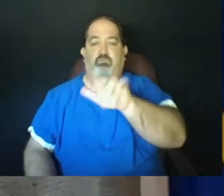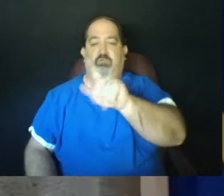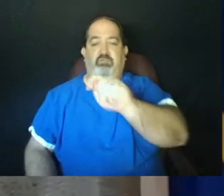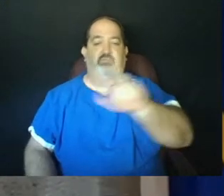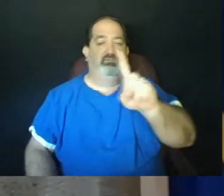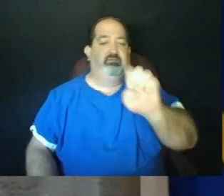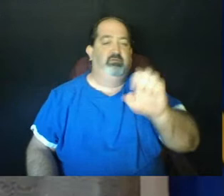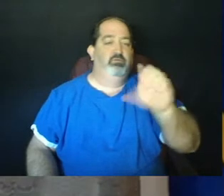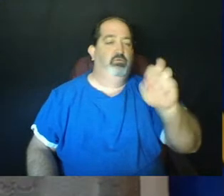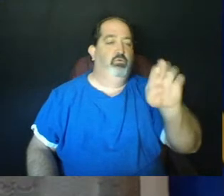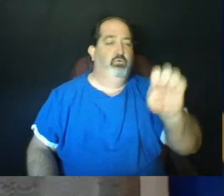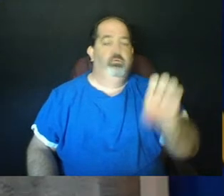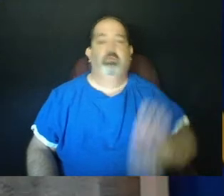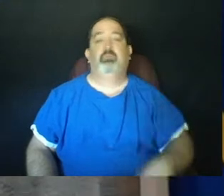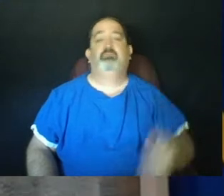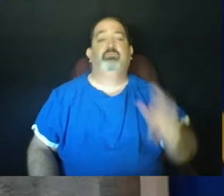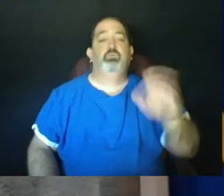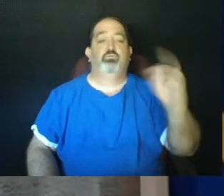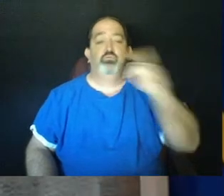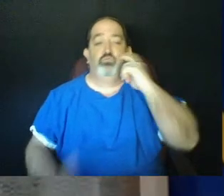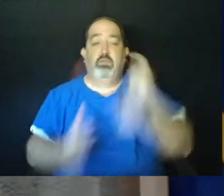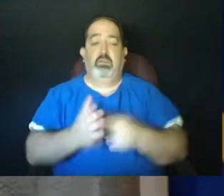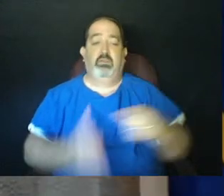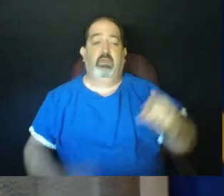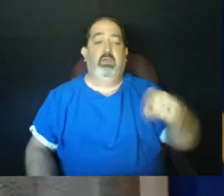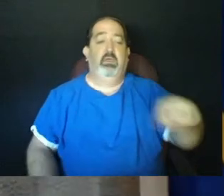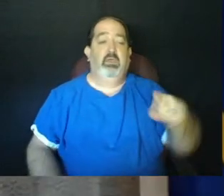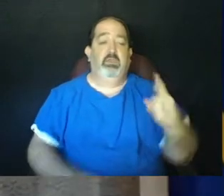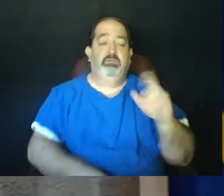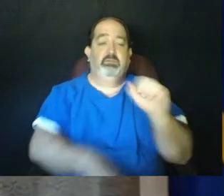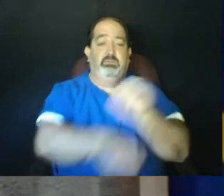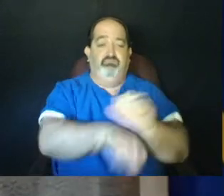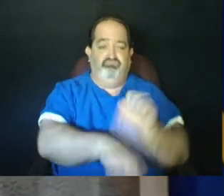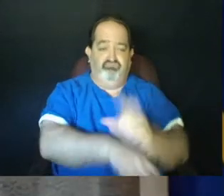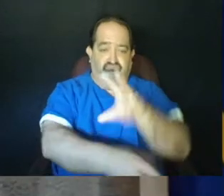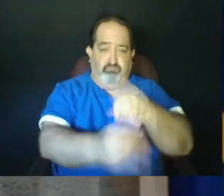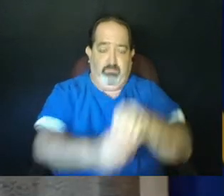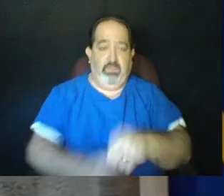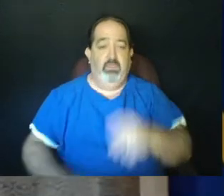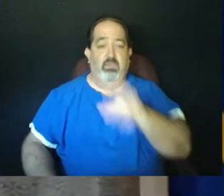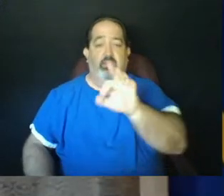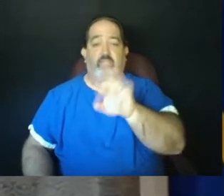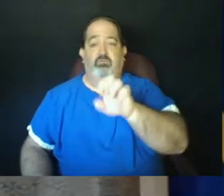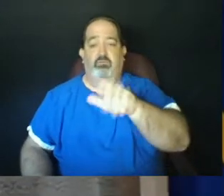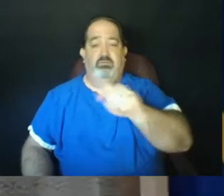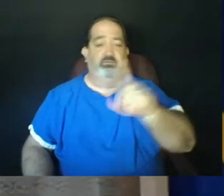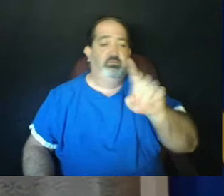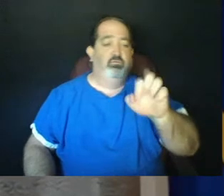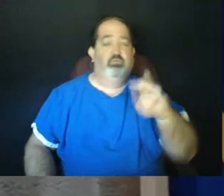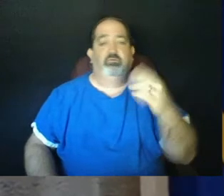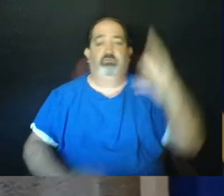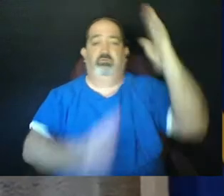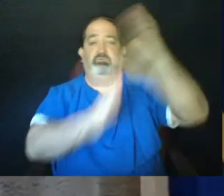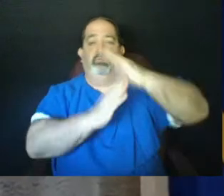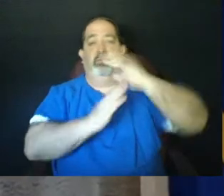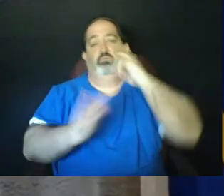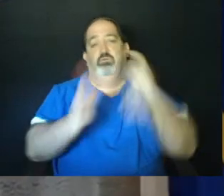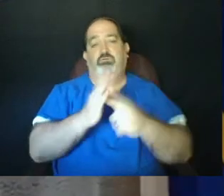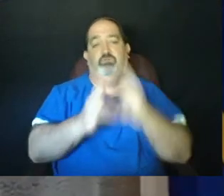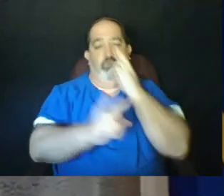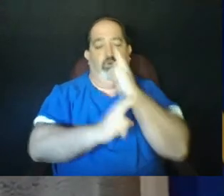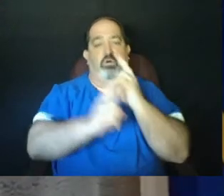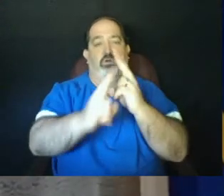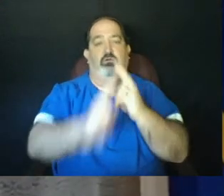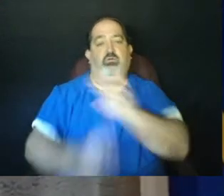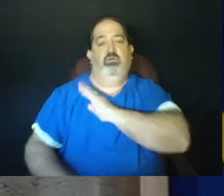to recognize the contribution of those gentlefolk. The Forêt d'Or is the highest recognition and honor of the barony of Gildenholt